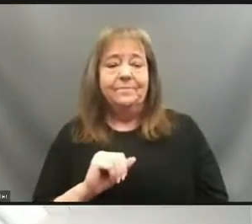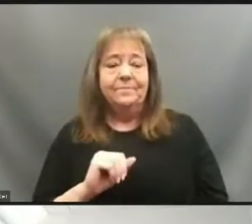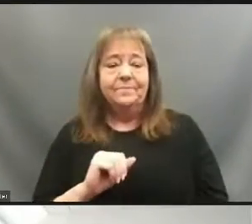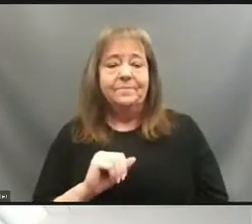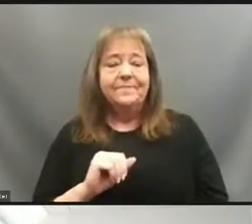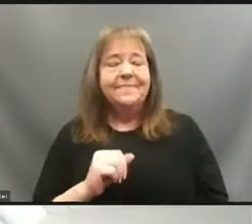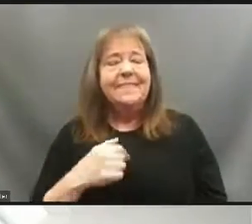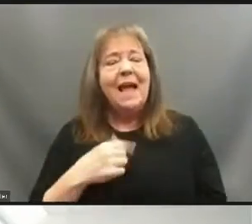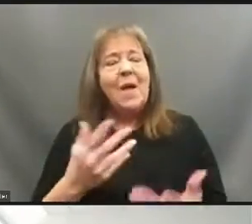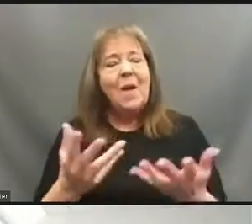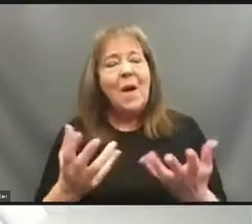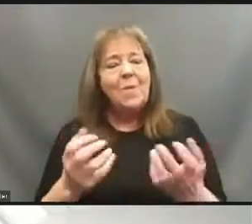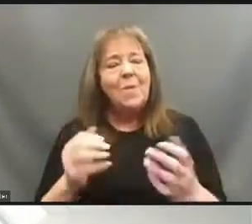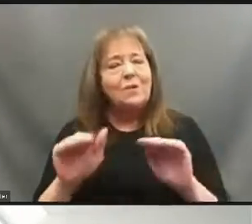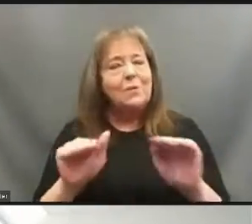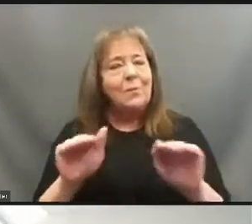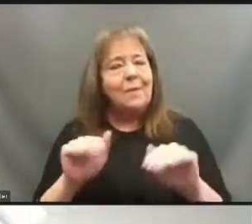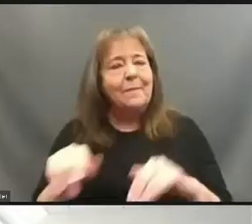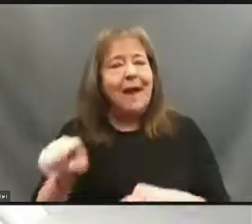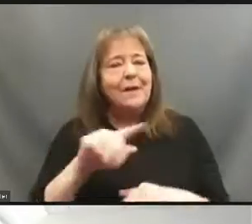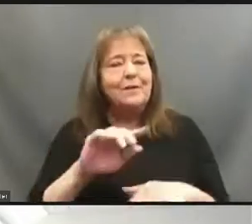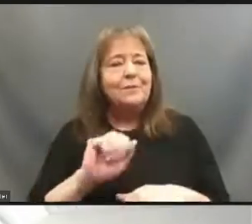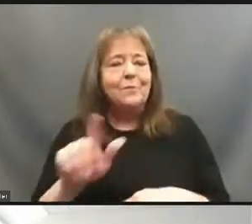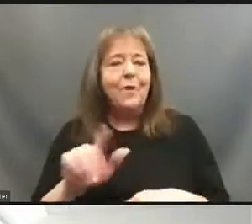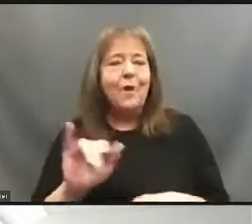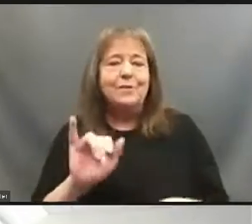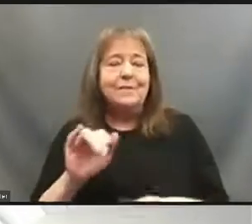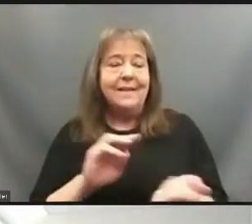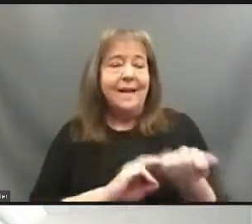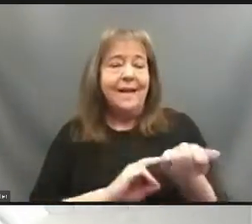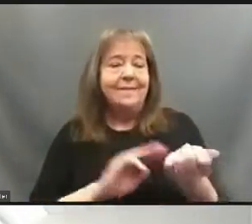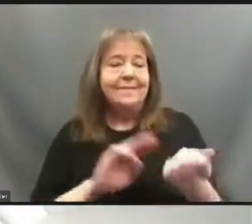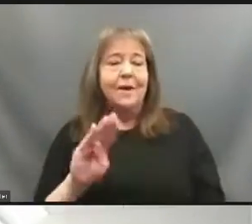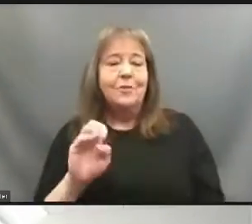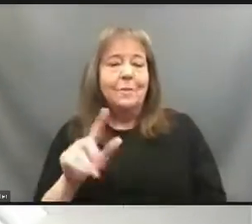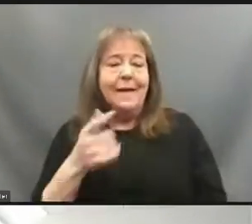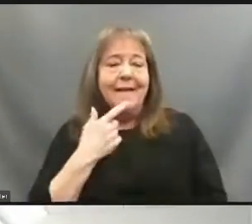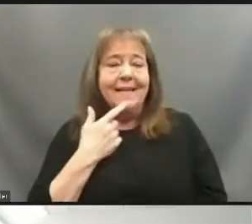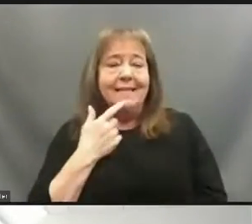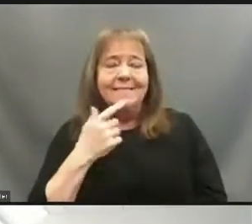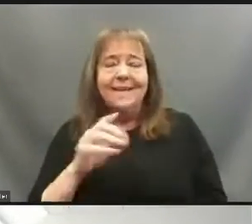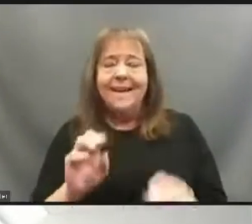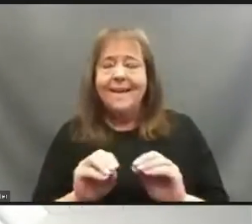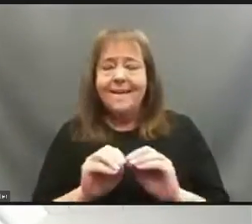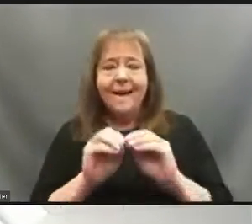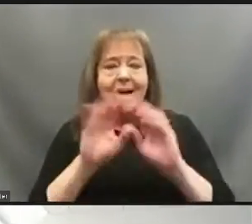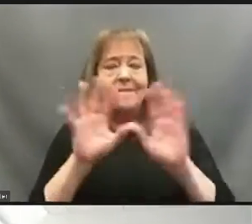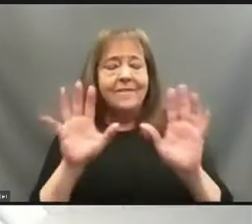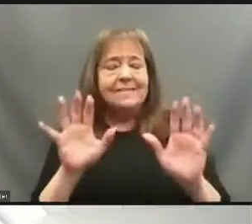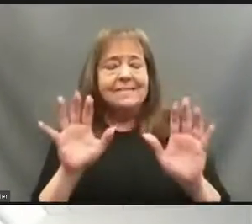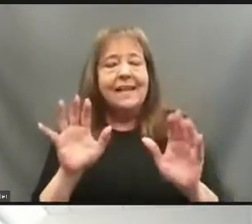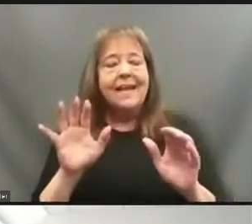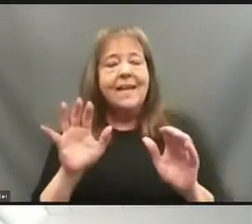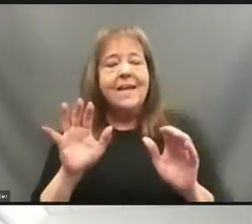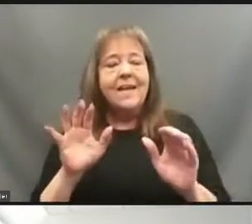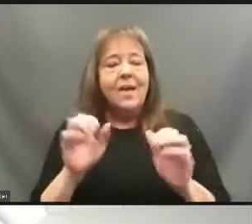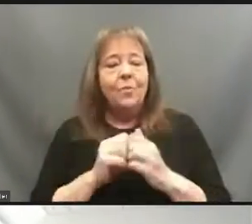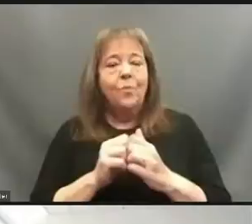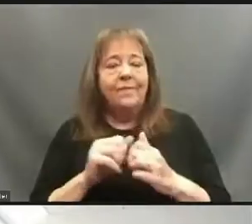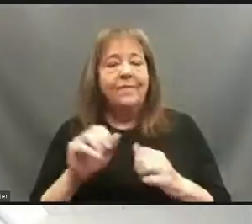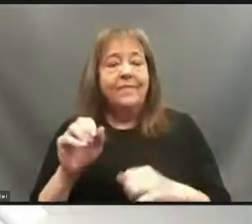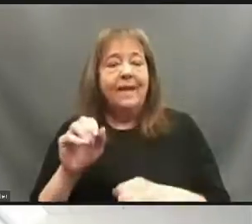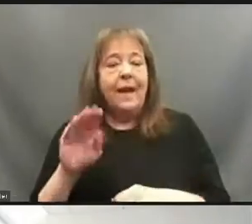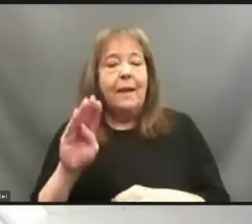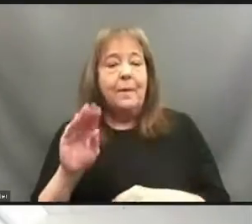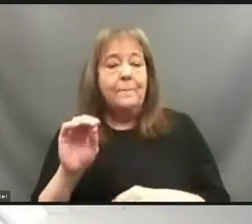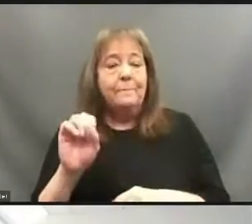I want to just remind everybody, as Dr. Bell said, that obviously with the approval of booster vaccinations